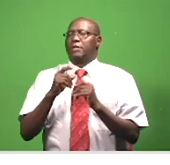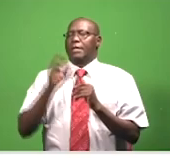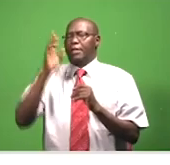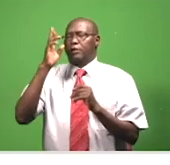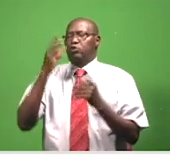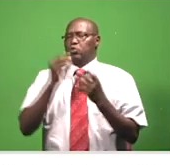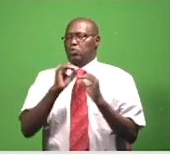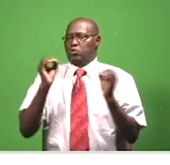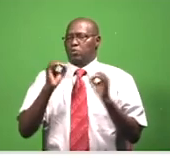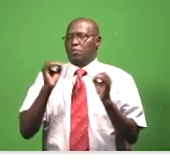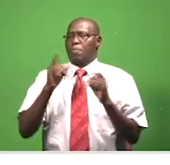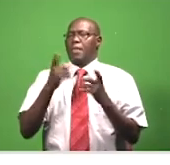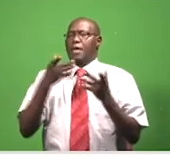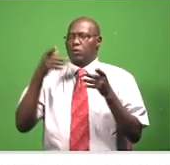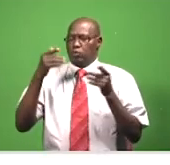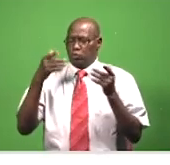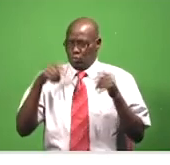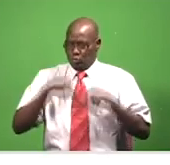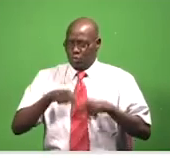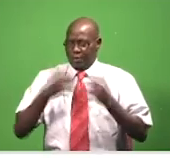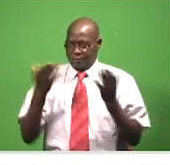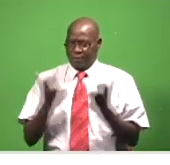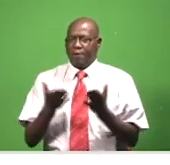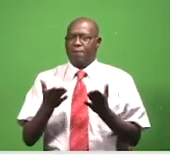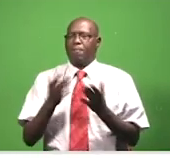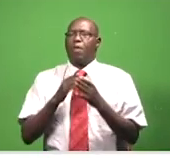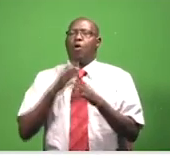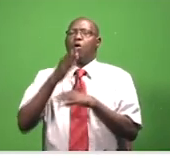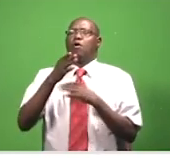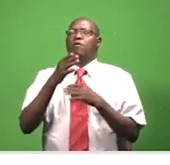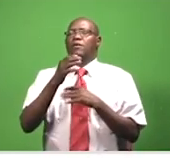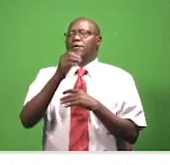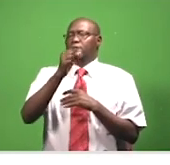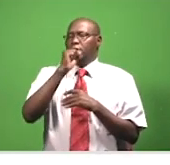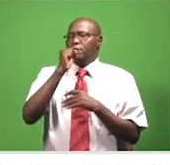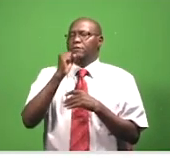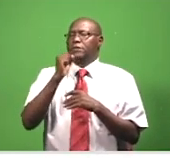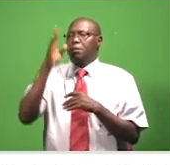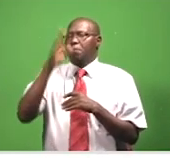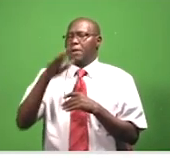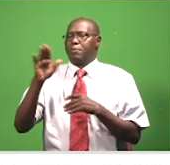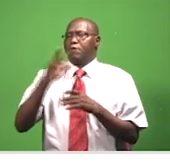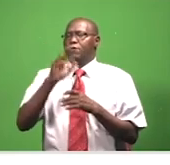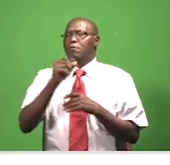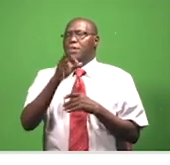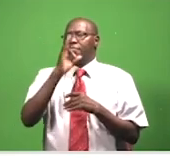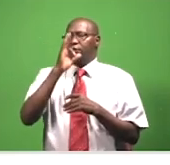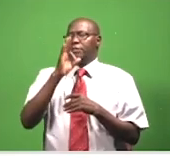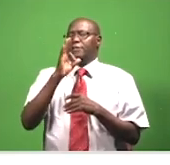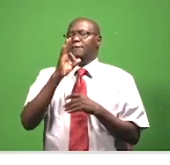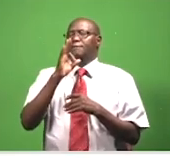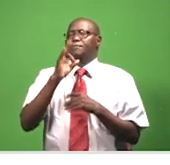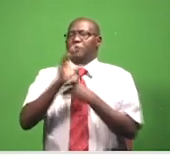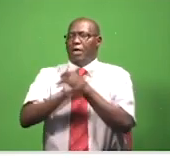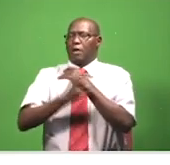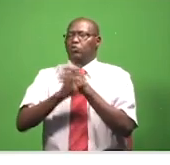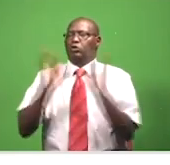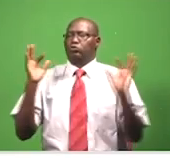globally. Here today, over 50 parliamentarians from over 30 countries are gathered to